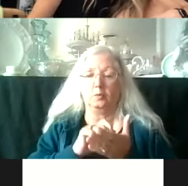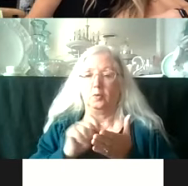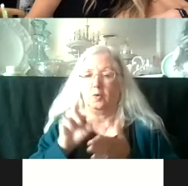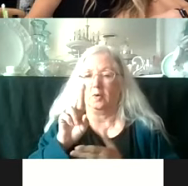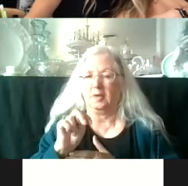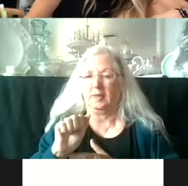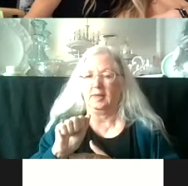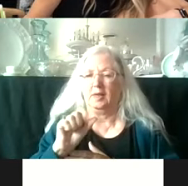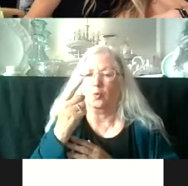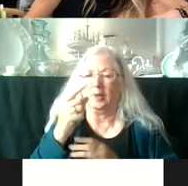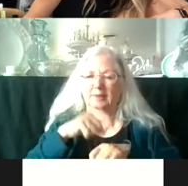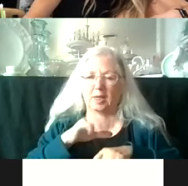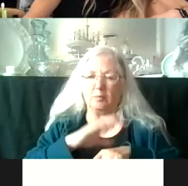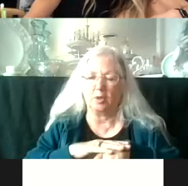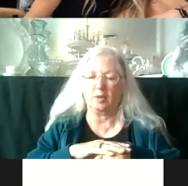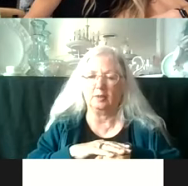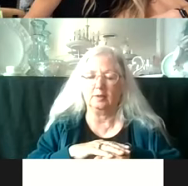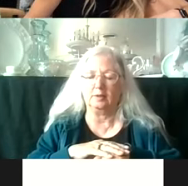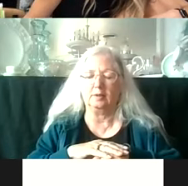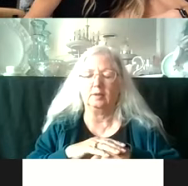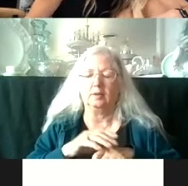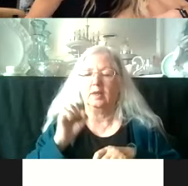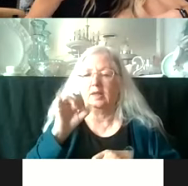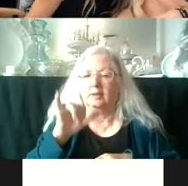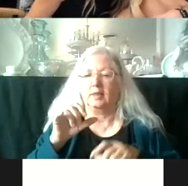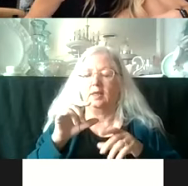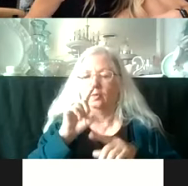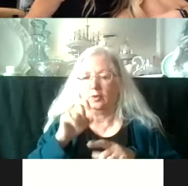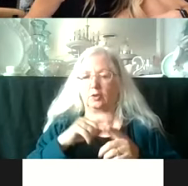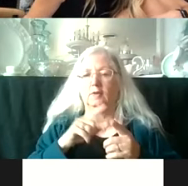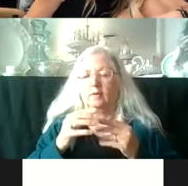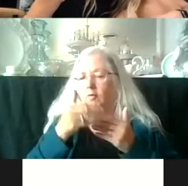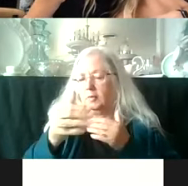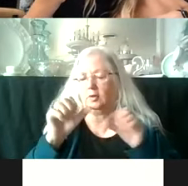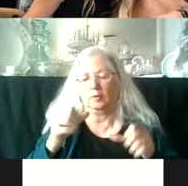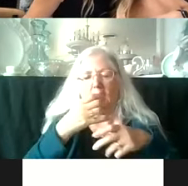question, you may then abbreviate it mRNA.